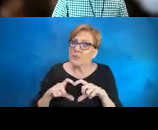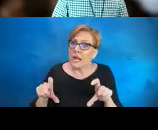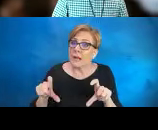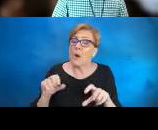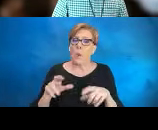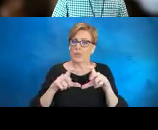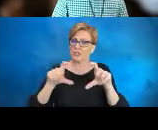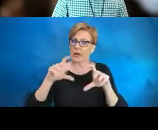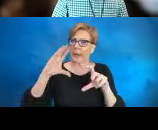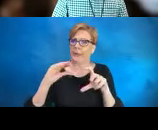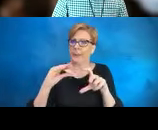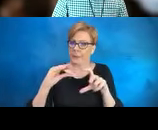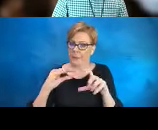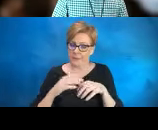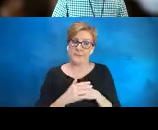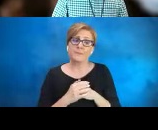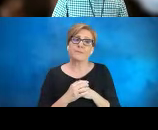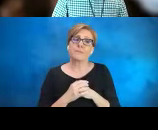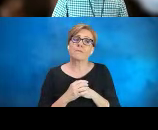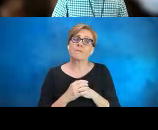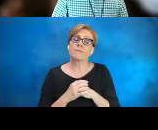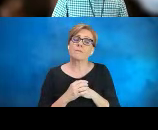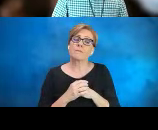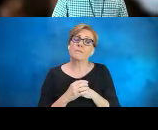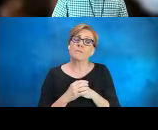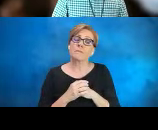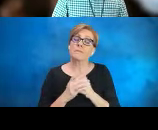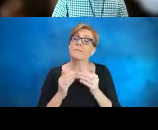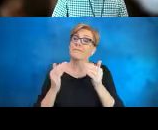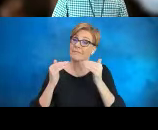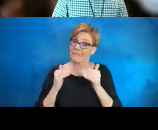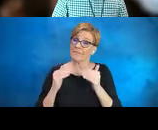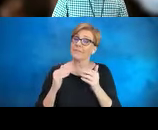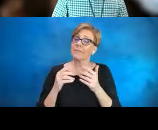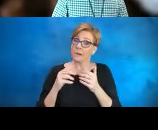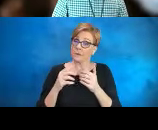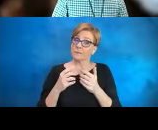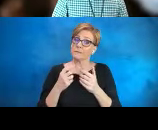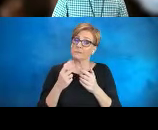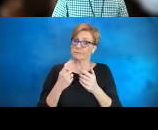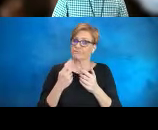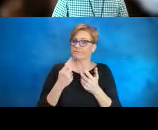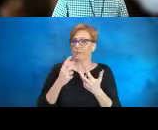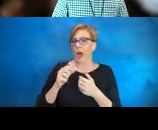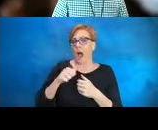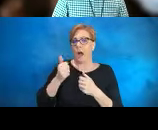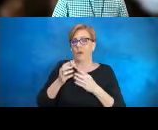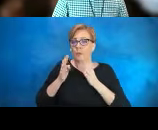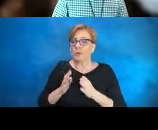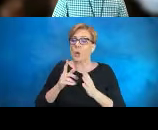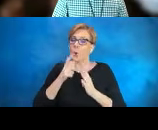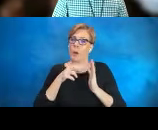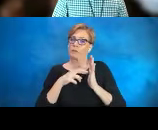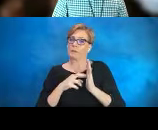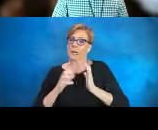And another respondent who had been working with clients at was representing clients